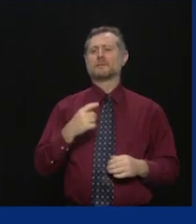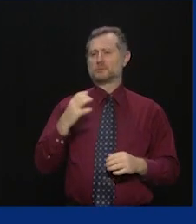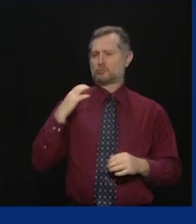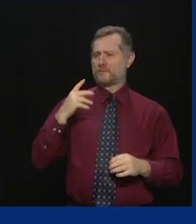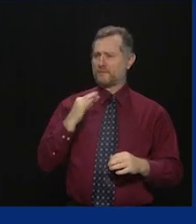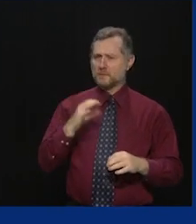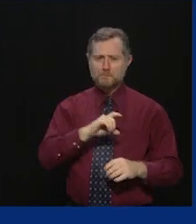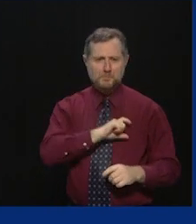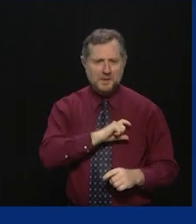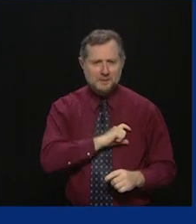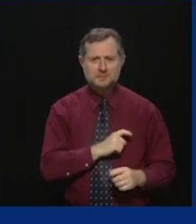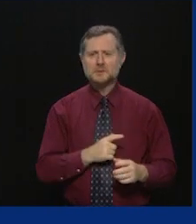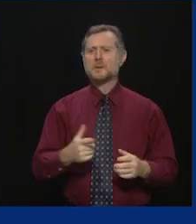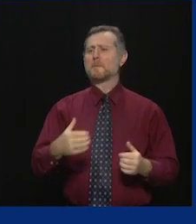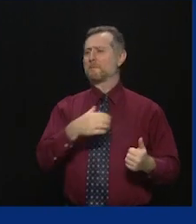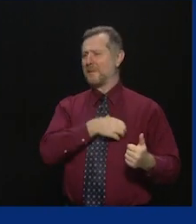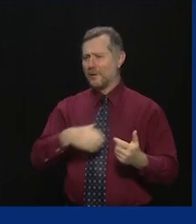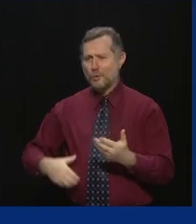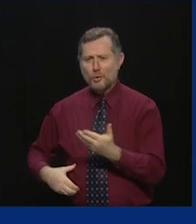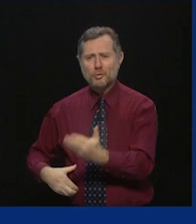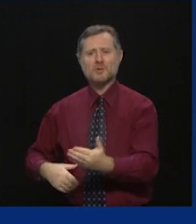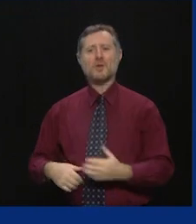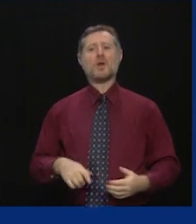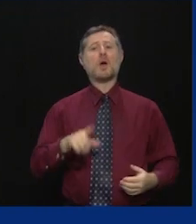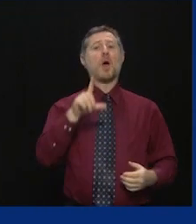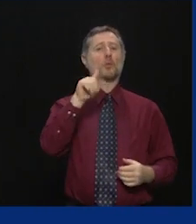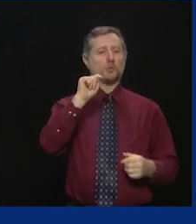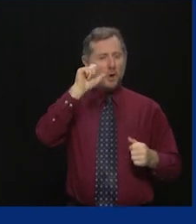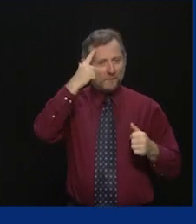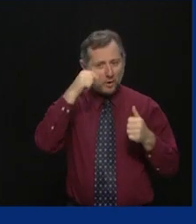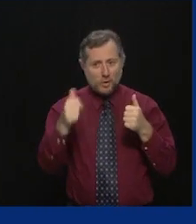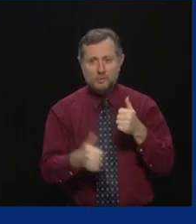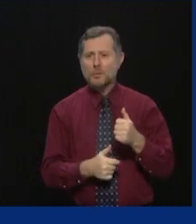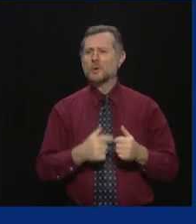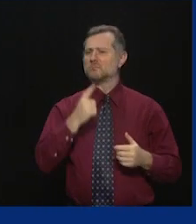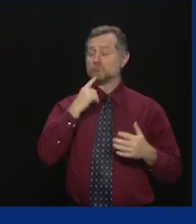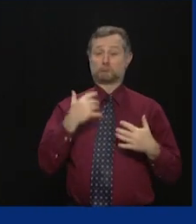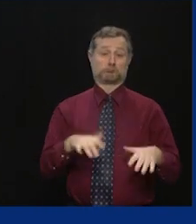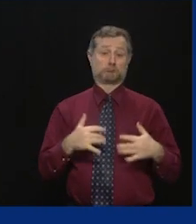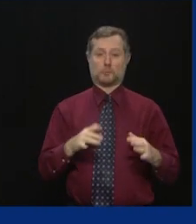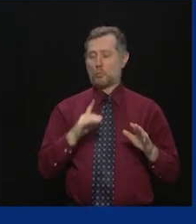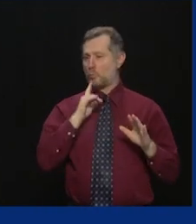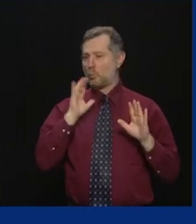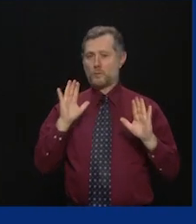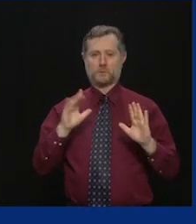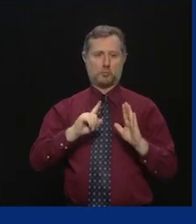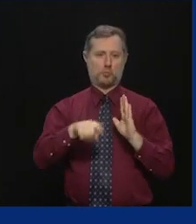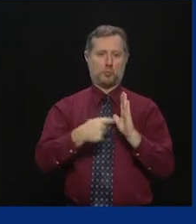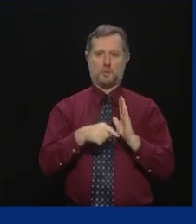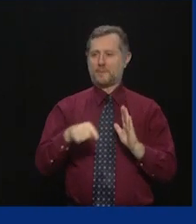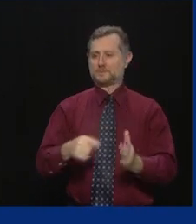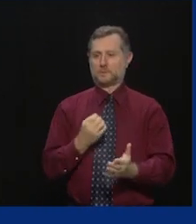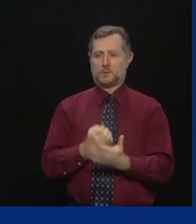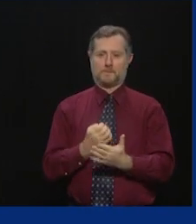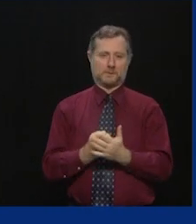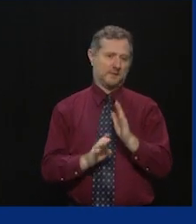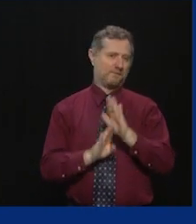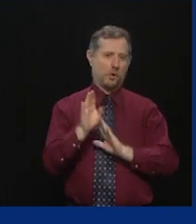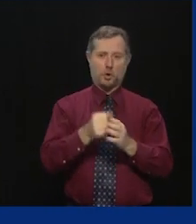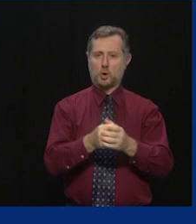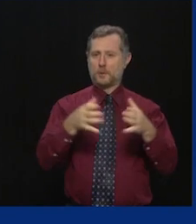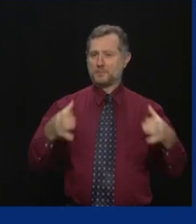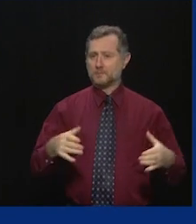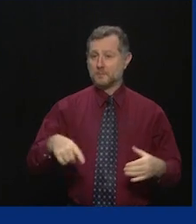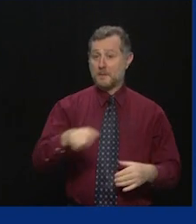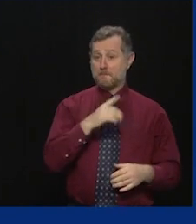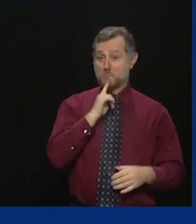governor, and now the important role you play in economic development, and I want to thank you for all you do. So, my friends in Rochester, this is the day. You're